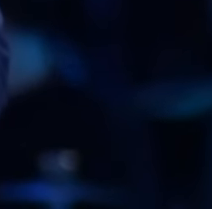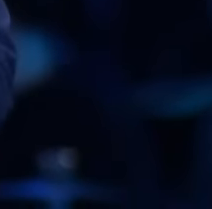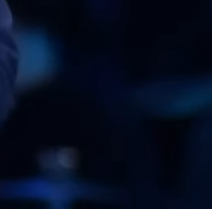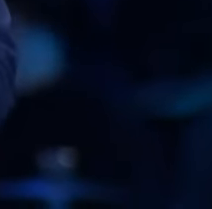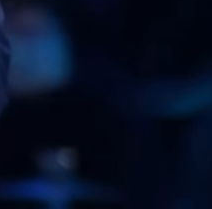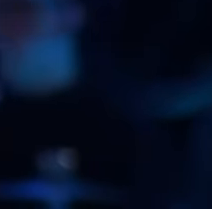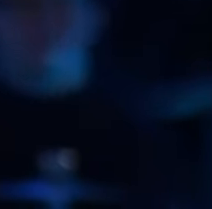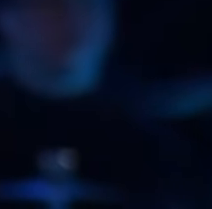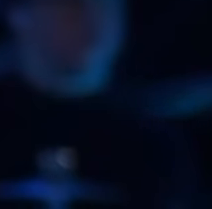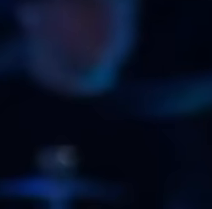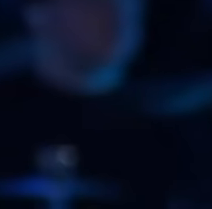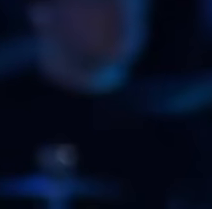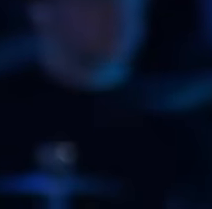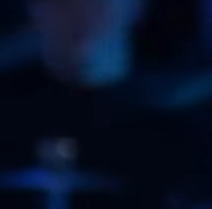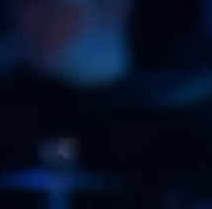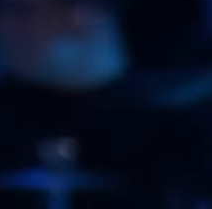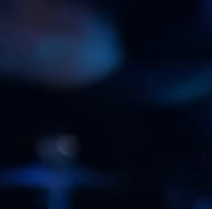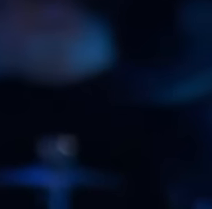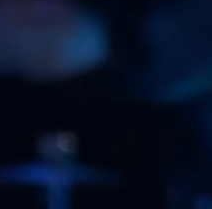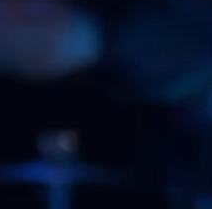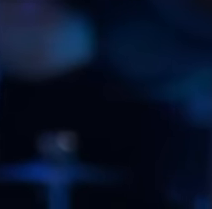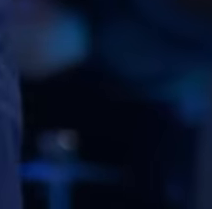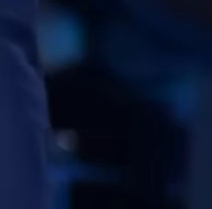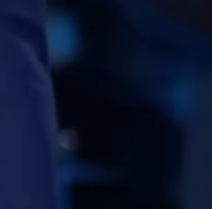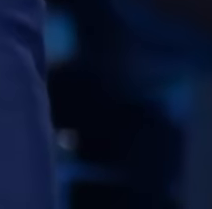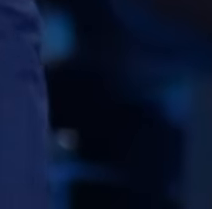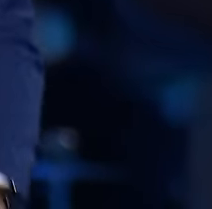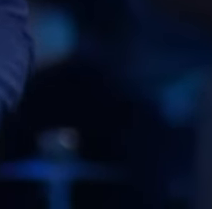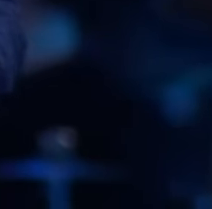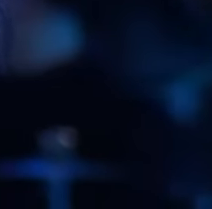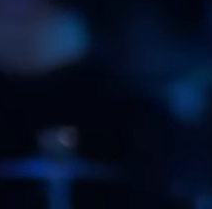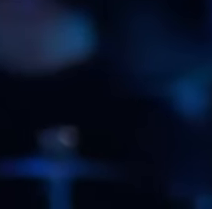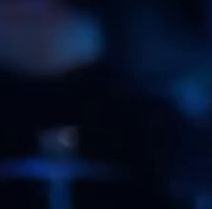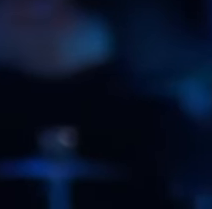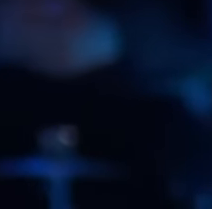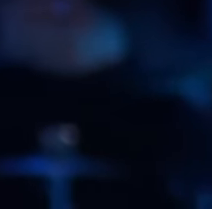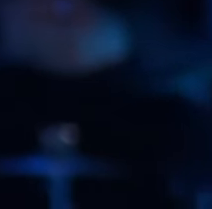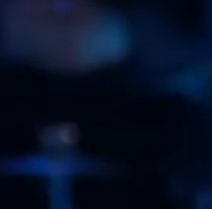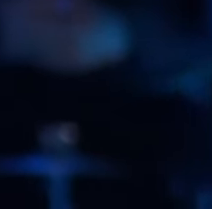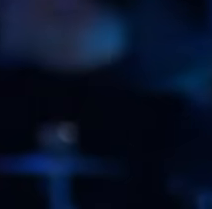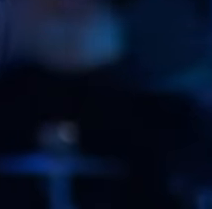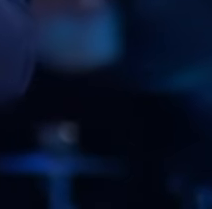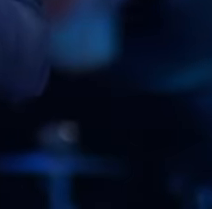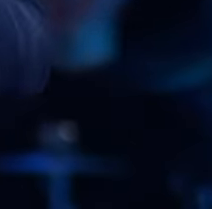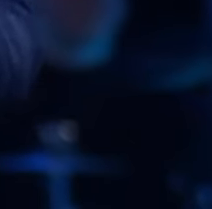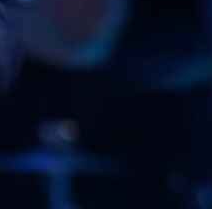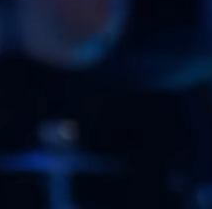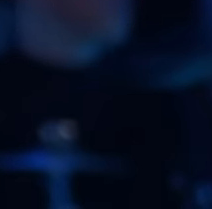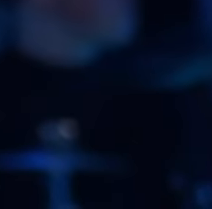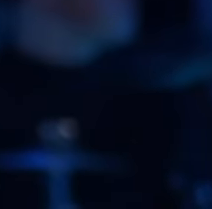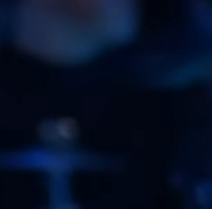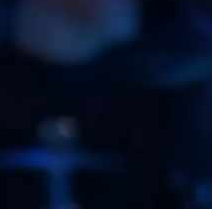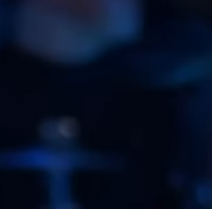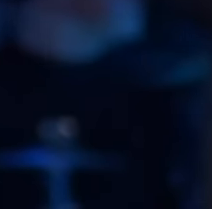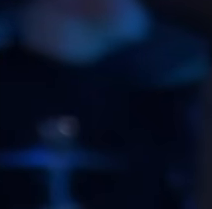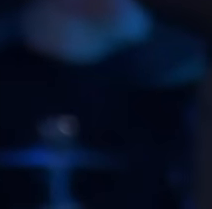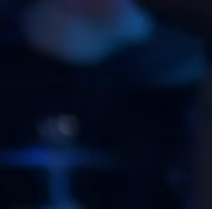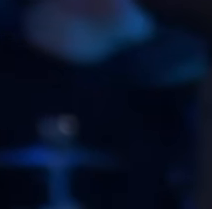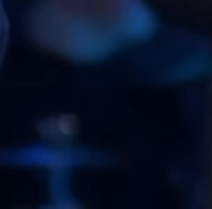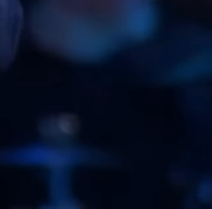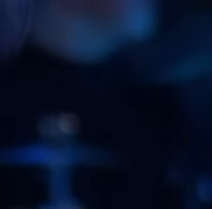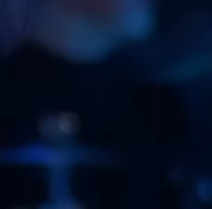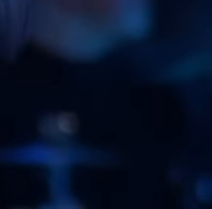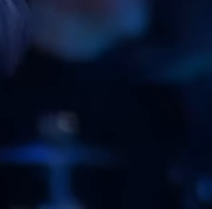Chapter 29. Capítulo 29. Verse 14. Versículo 14. Verse 13 and 14 says,